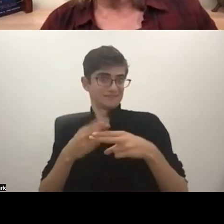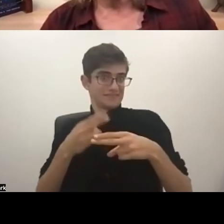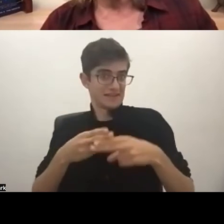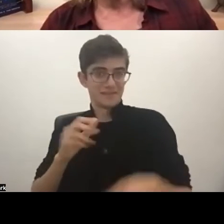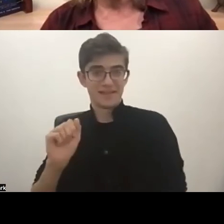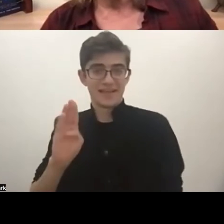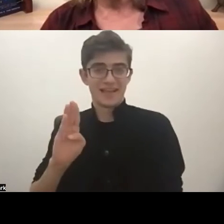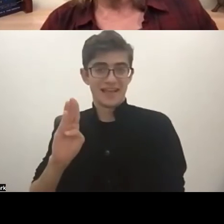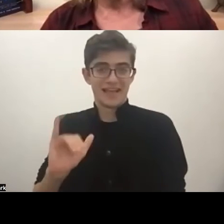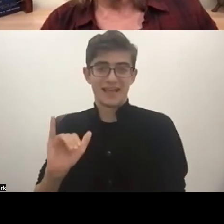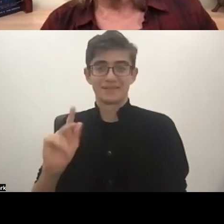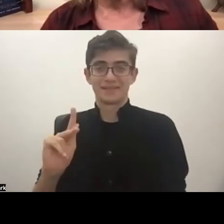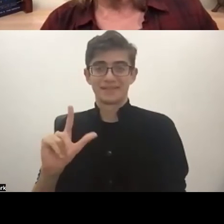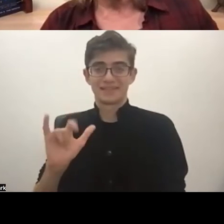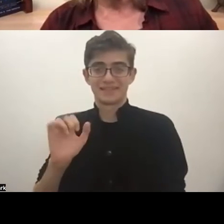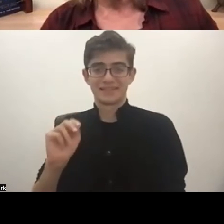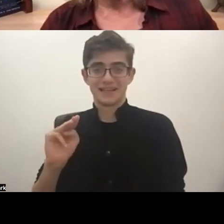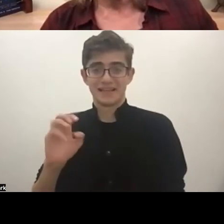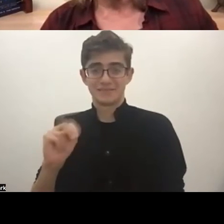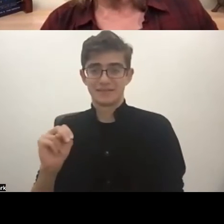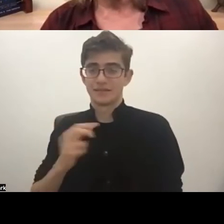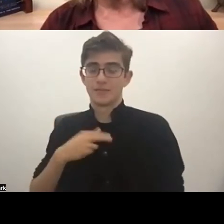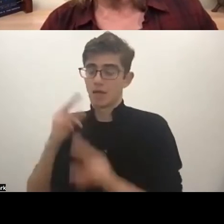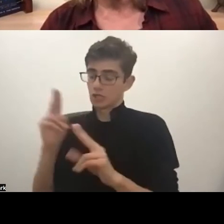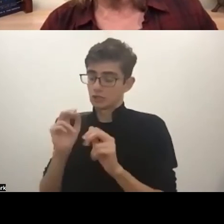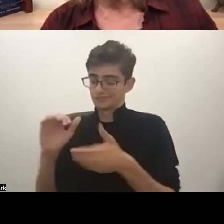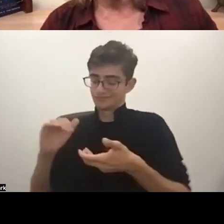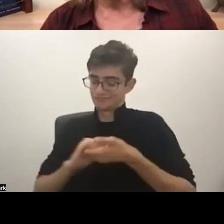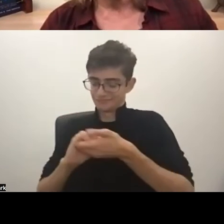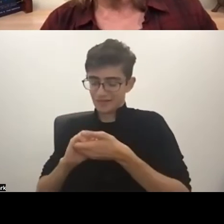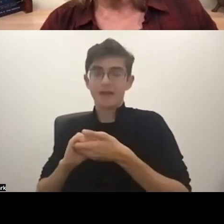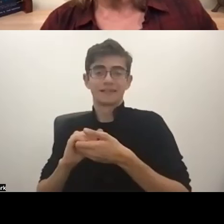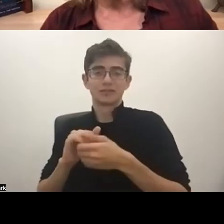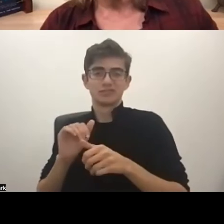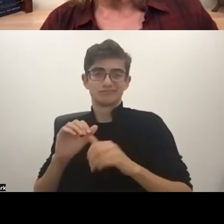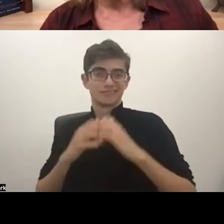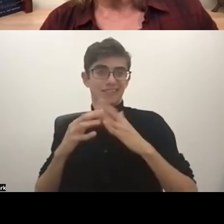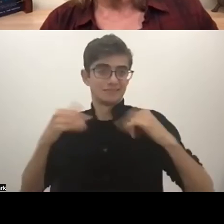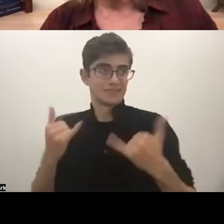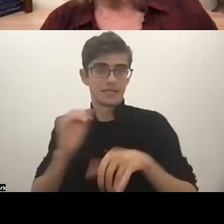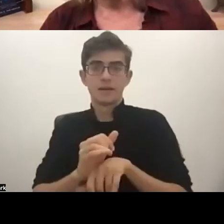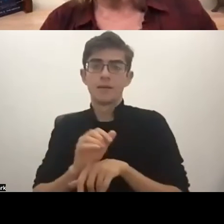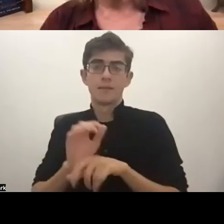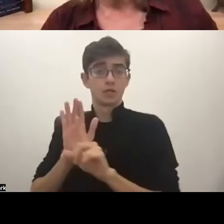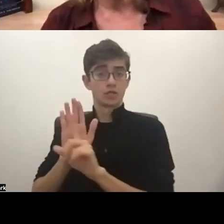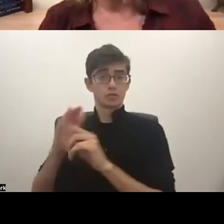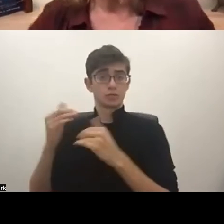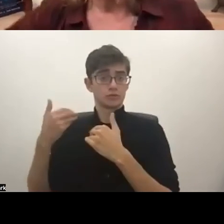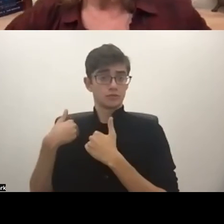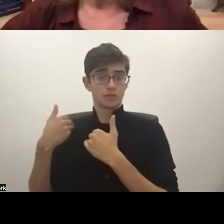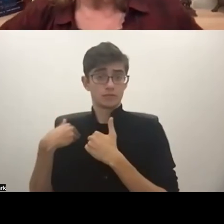honor of working with at Novi, who helped put this on together, is actually in charge with doing that for us at Novi, is, you know,